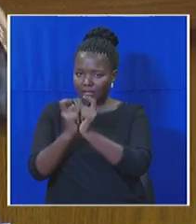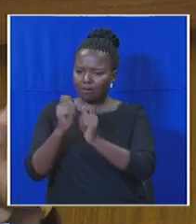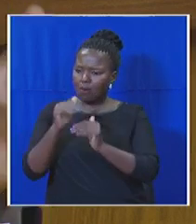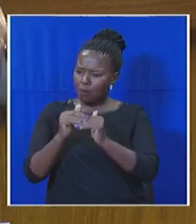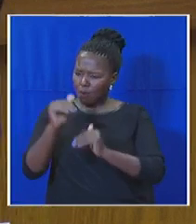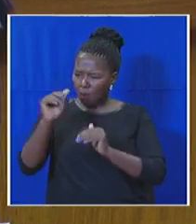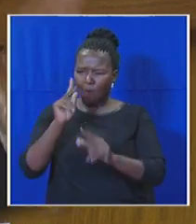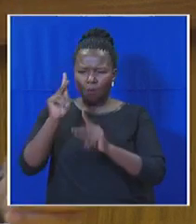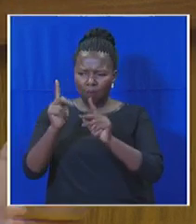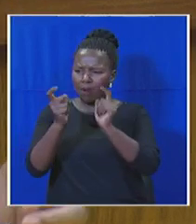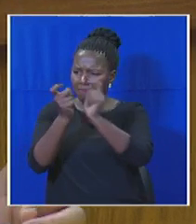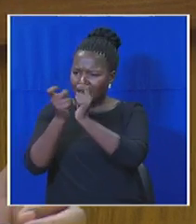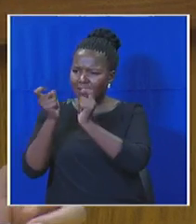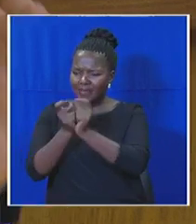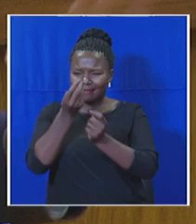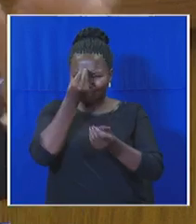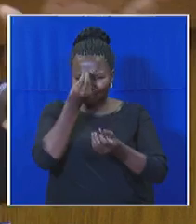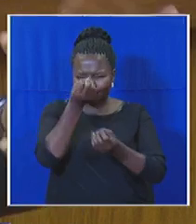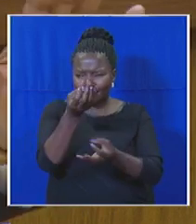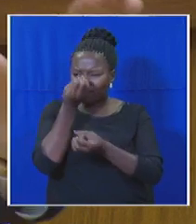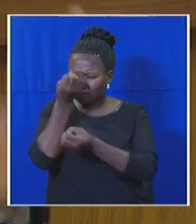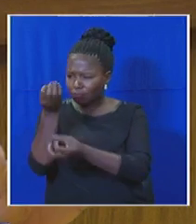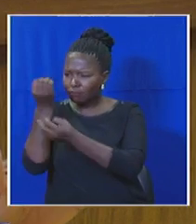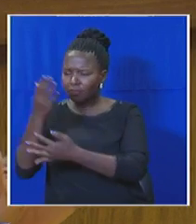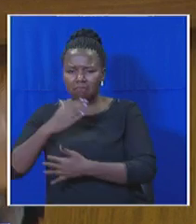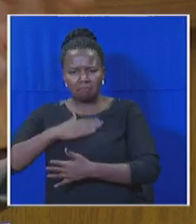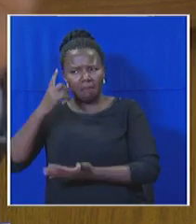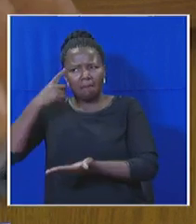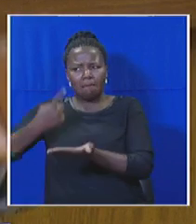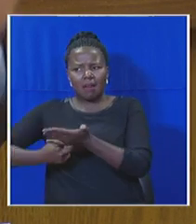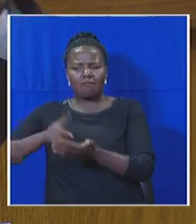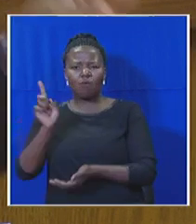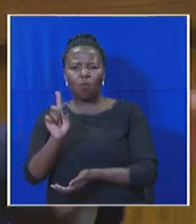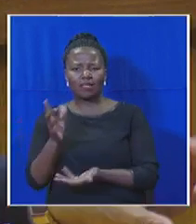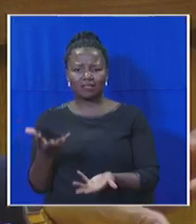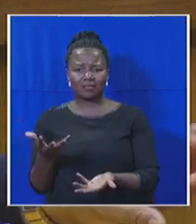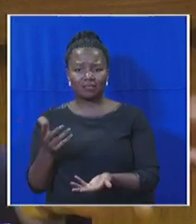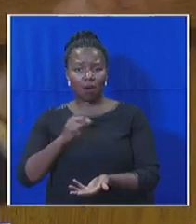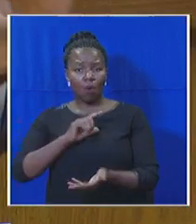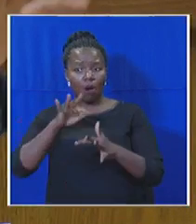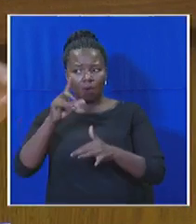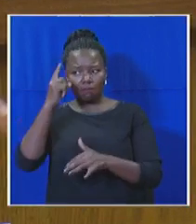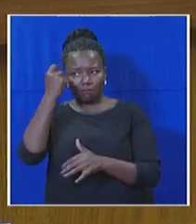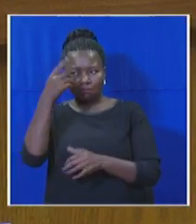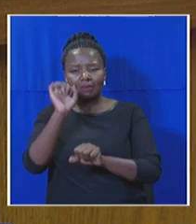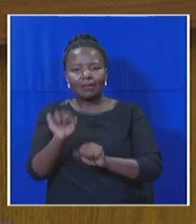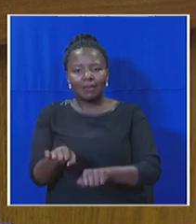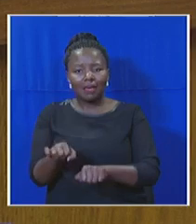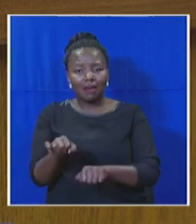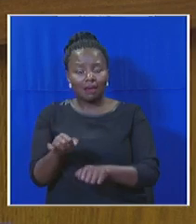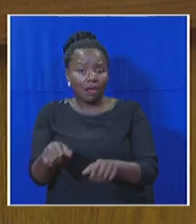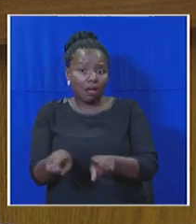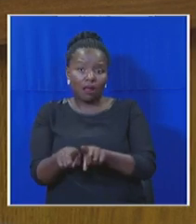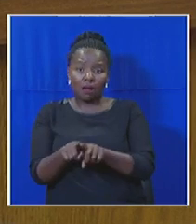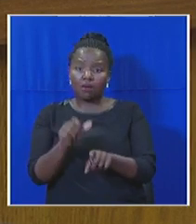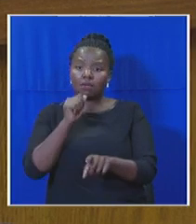can clarify their positions. This is what they want to do, so that people should understand what makes them, for an example, to